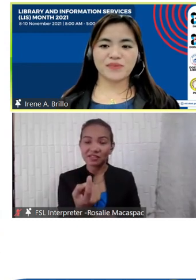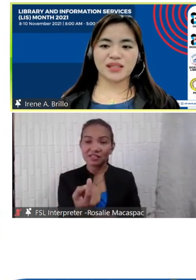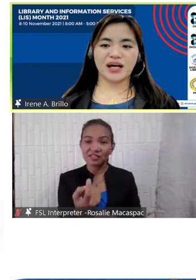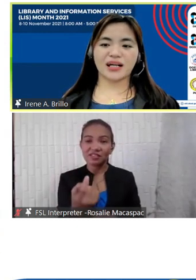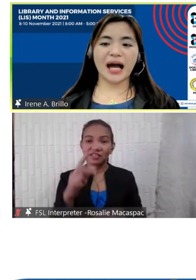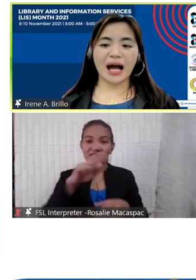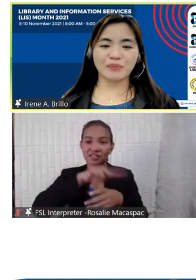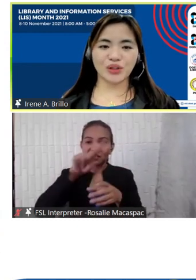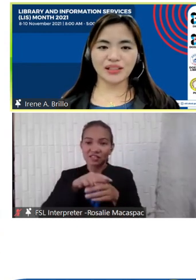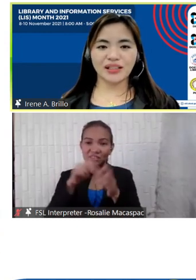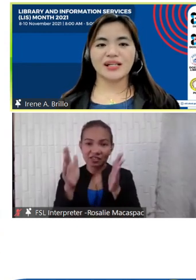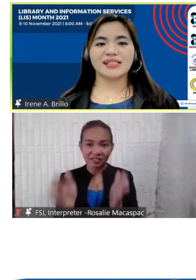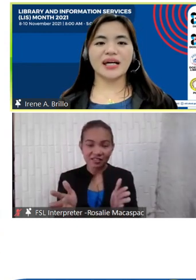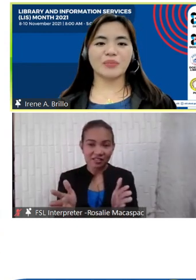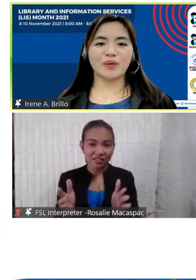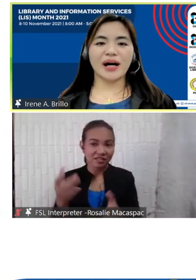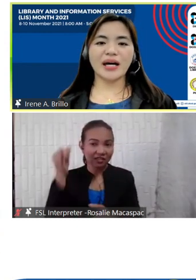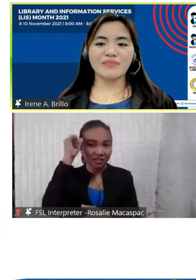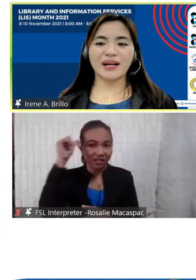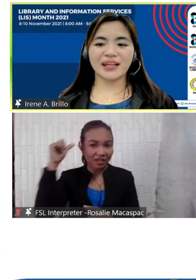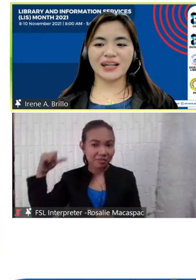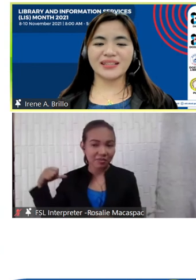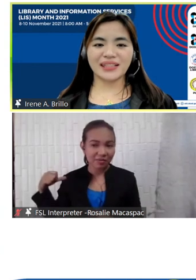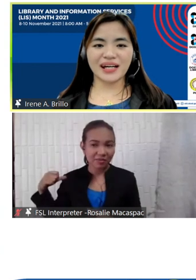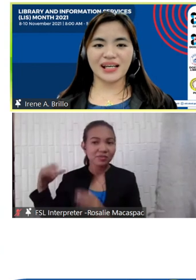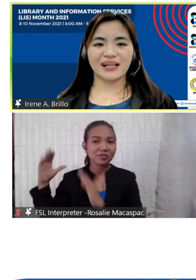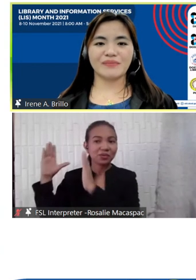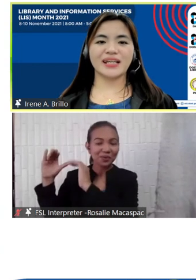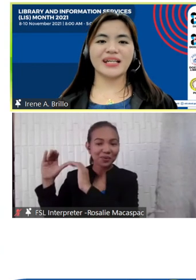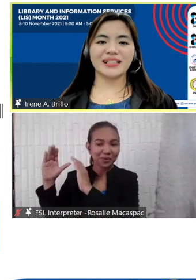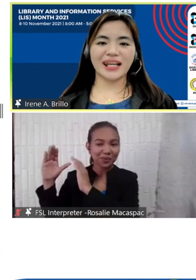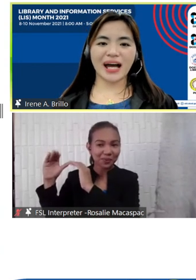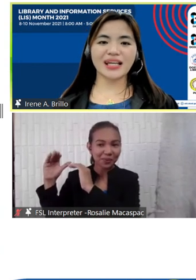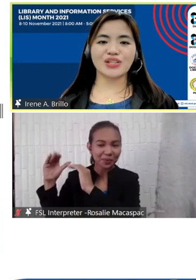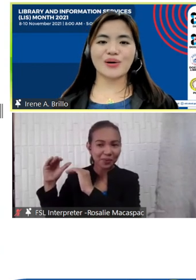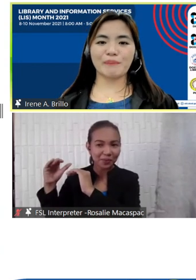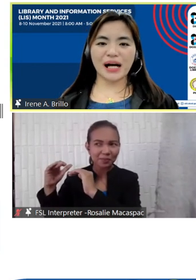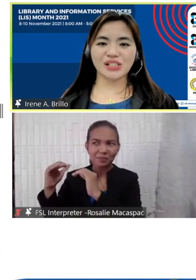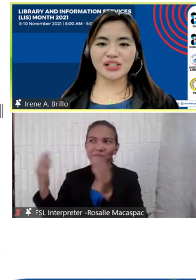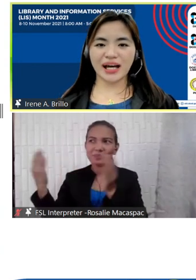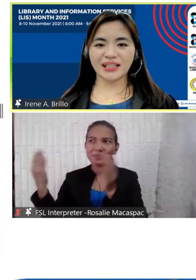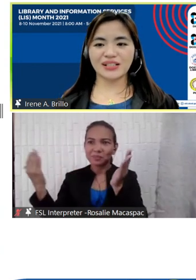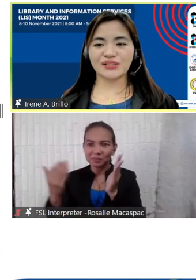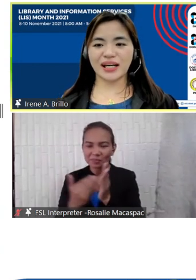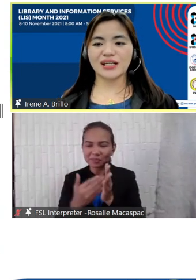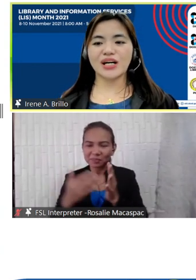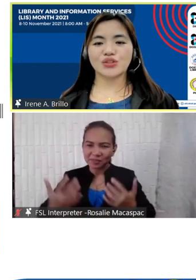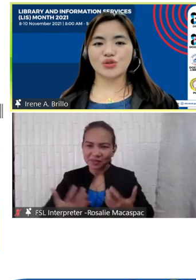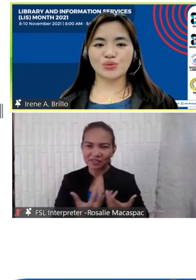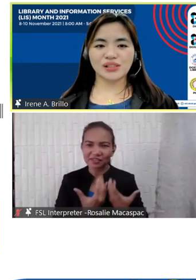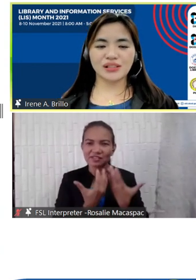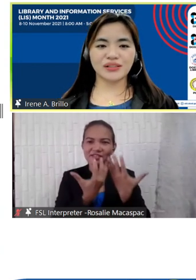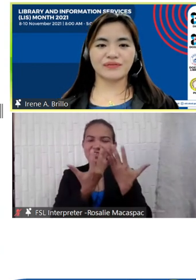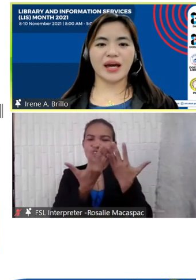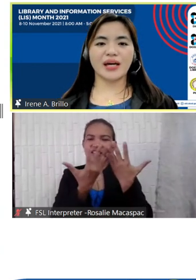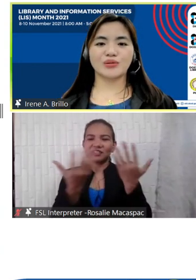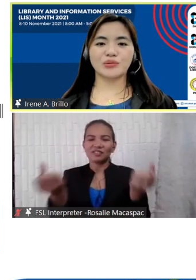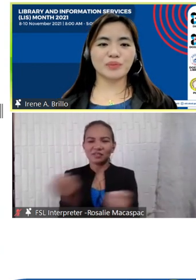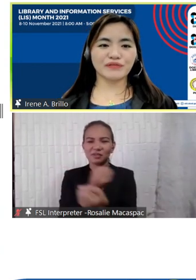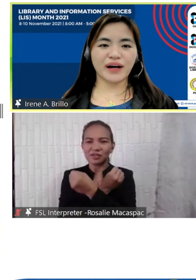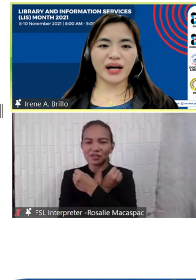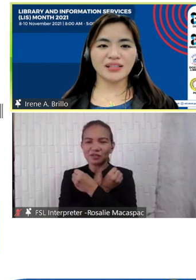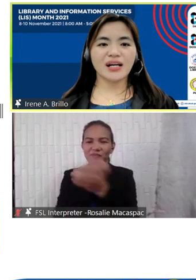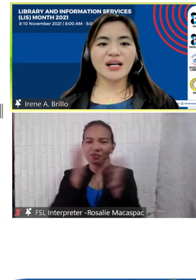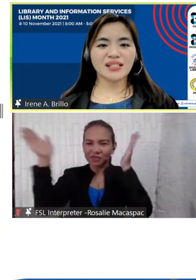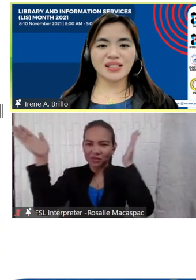participants kahapon, sana po ay marikindle, mariignite yung passion natin ulit to serve and